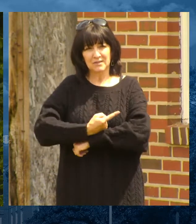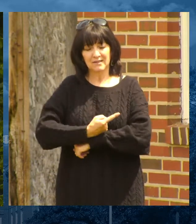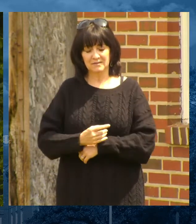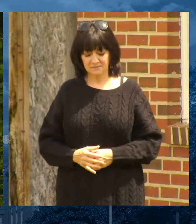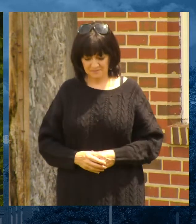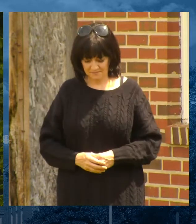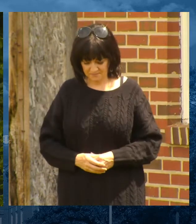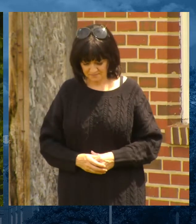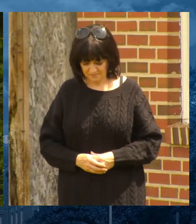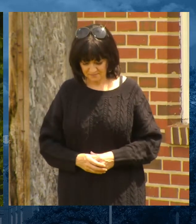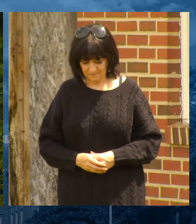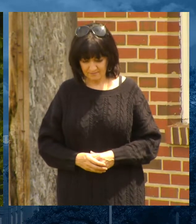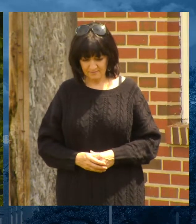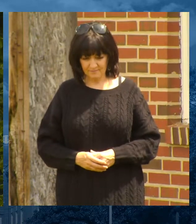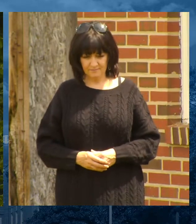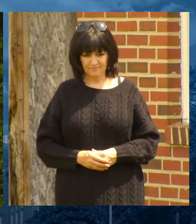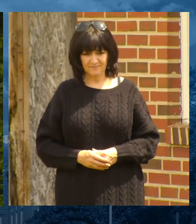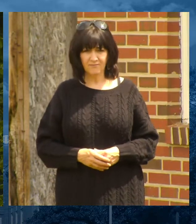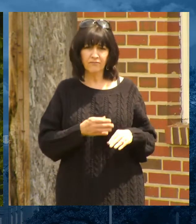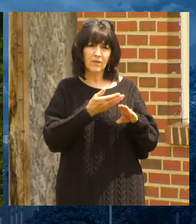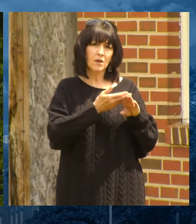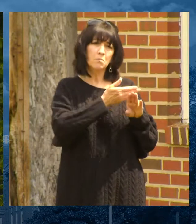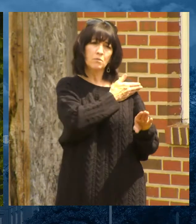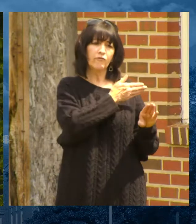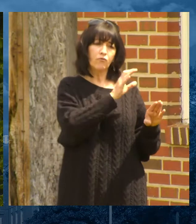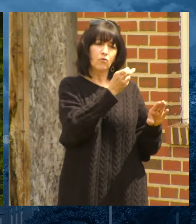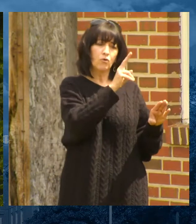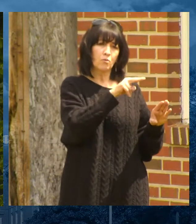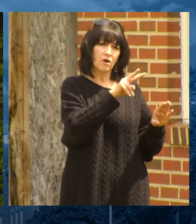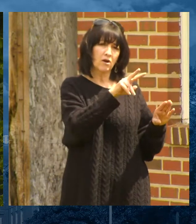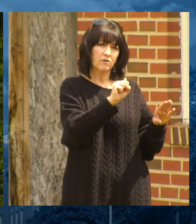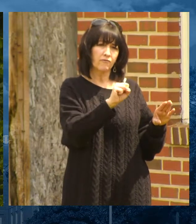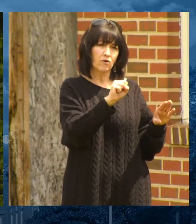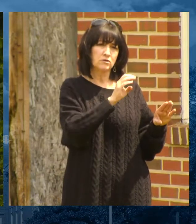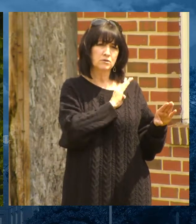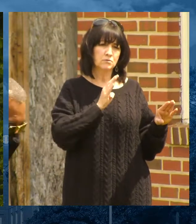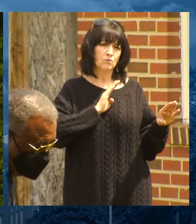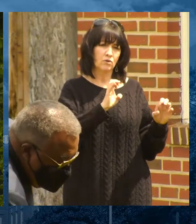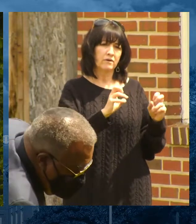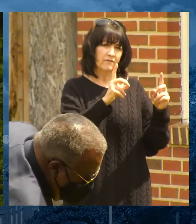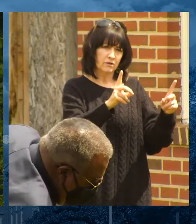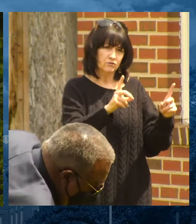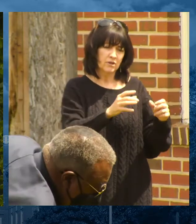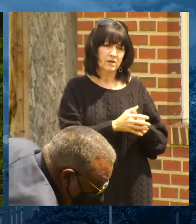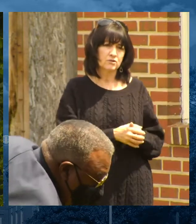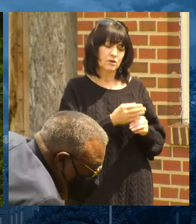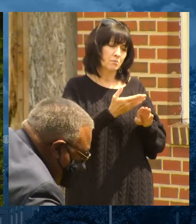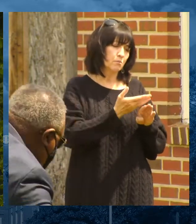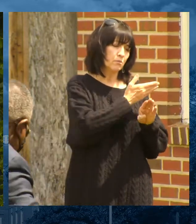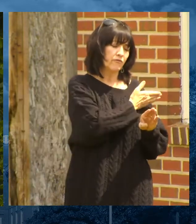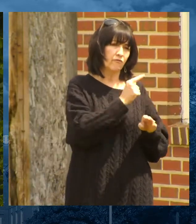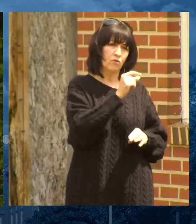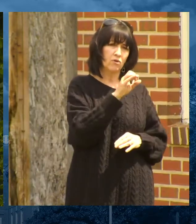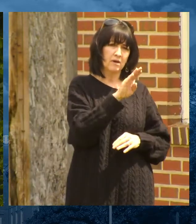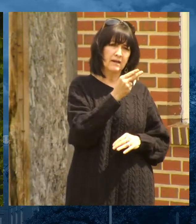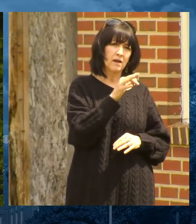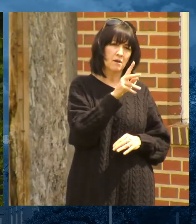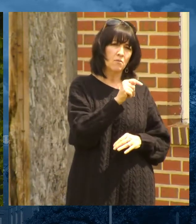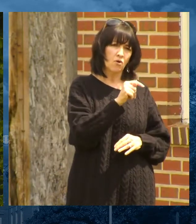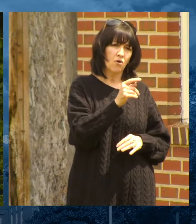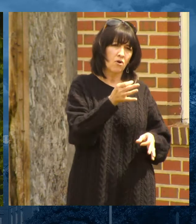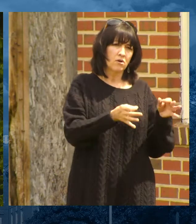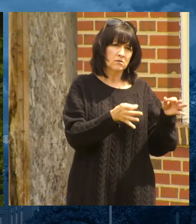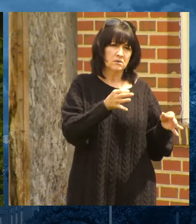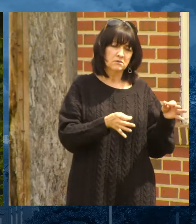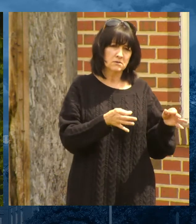Before there was Brown versus Board of Education, and before there were the Gebhardt cases, there was